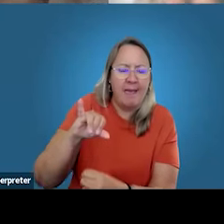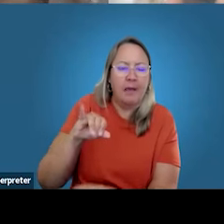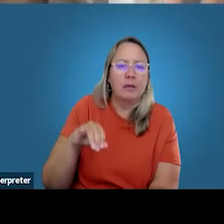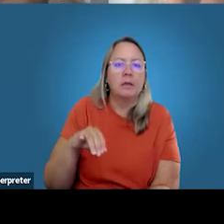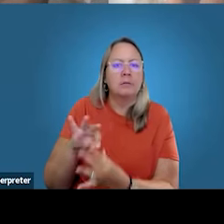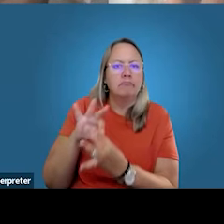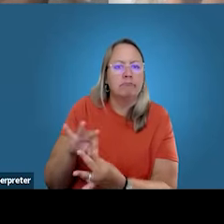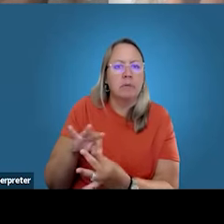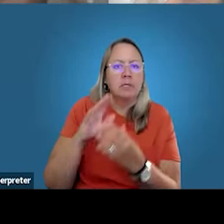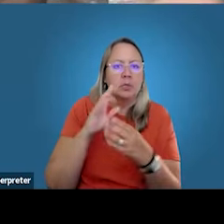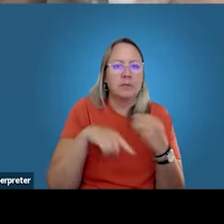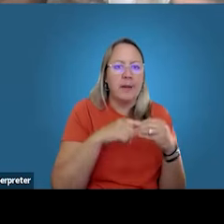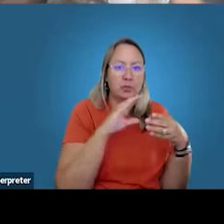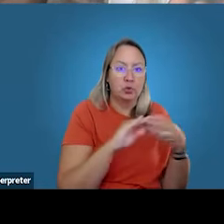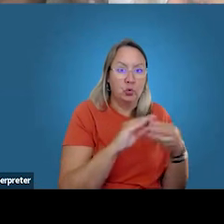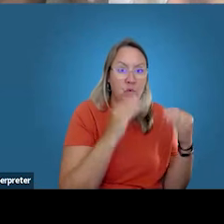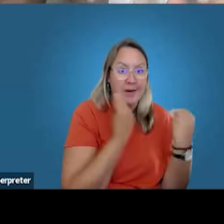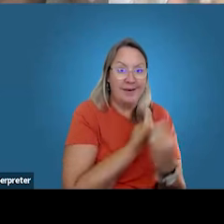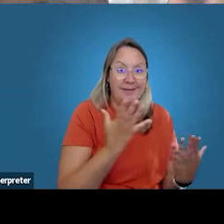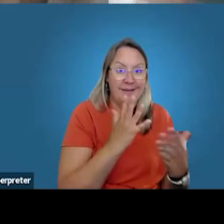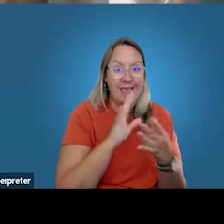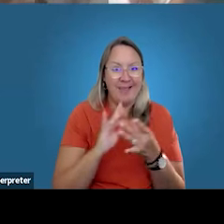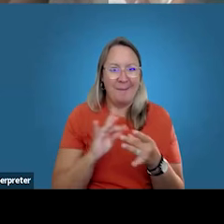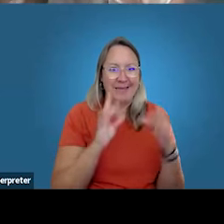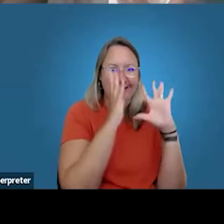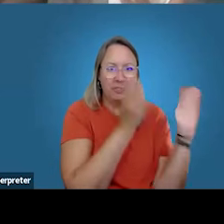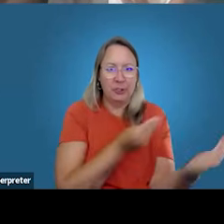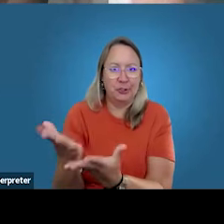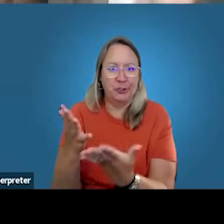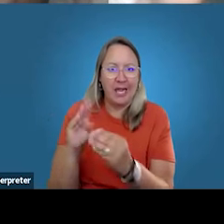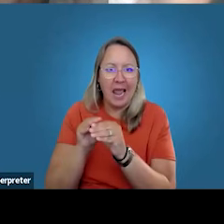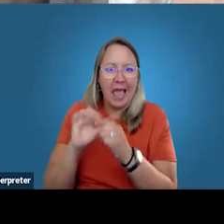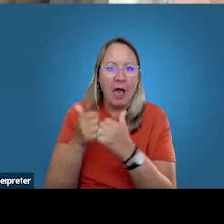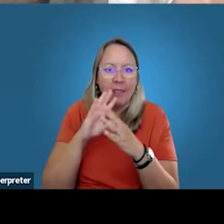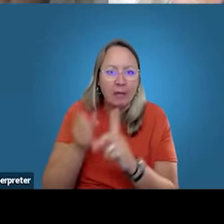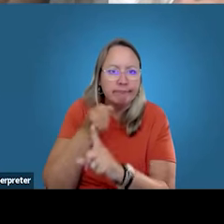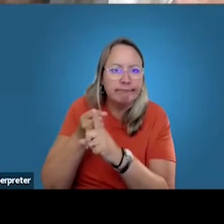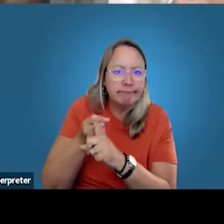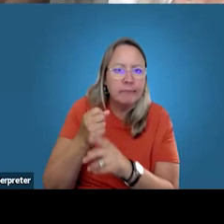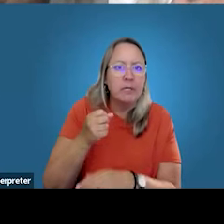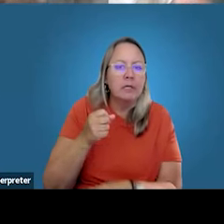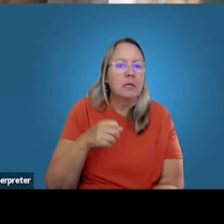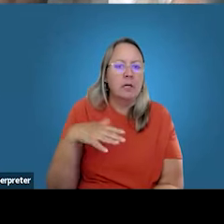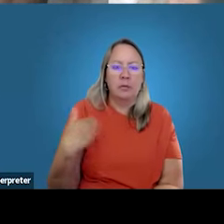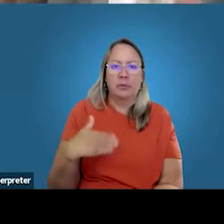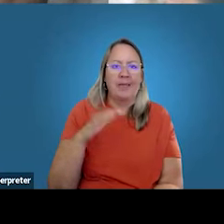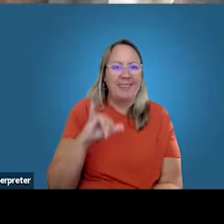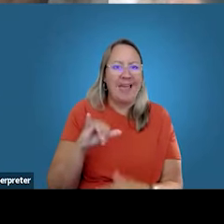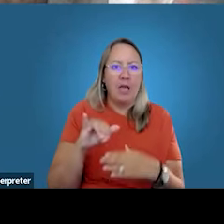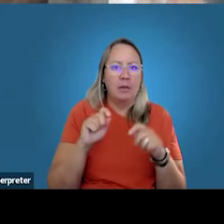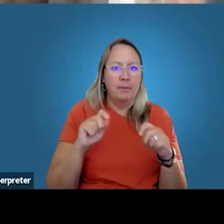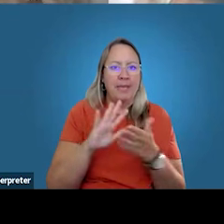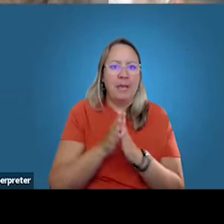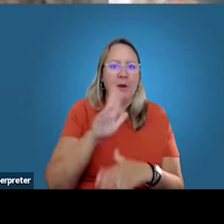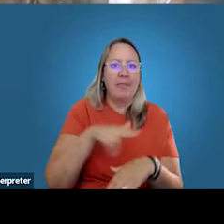between storytelling and a message going to market and actual change happening, because within 2 weeks in the UK, this became part